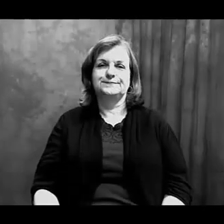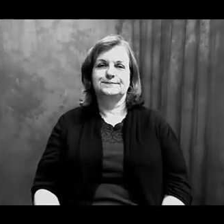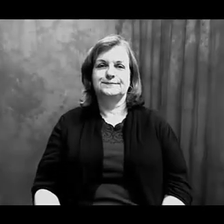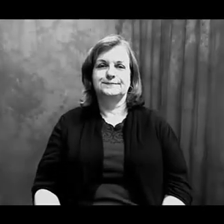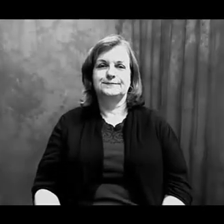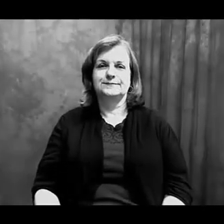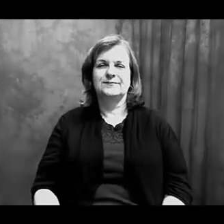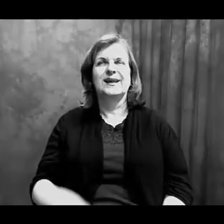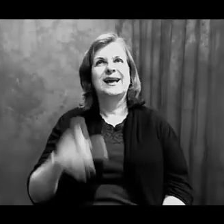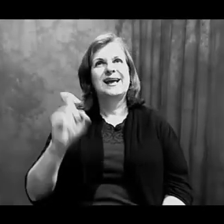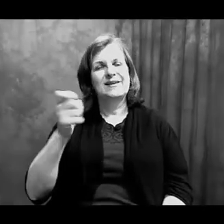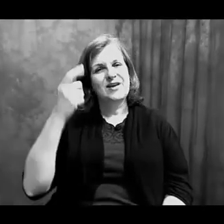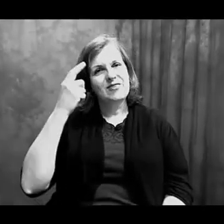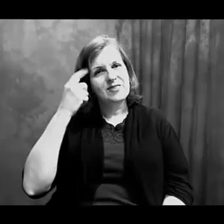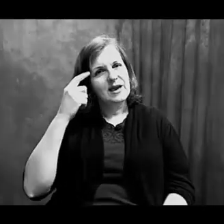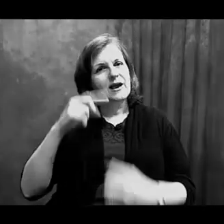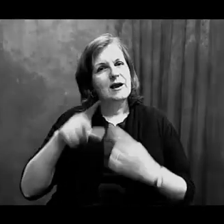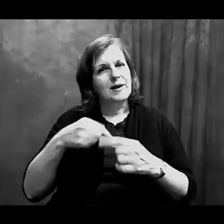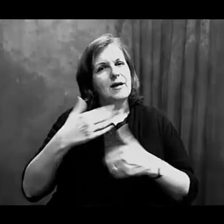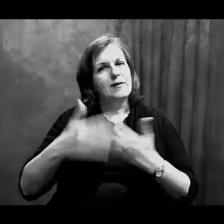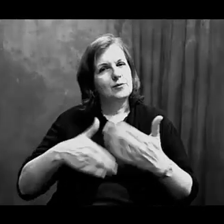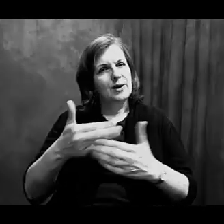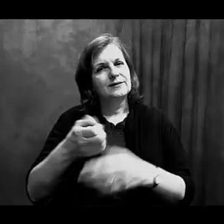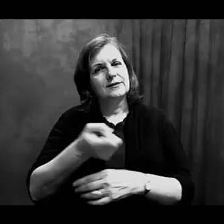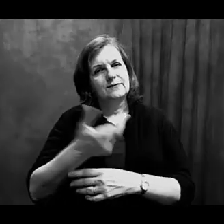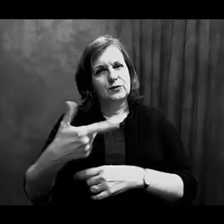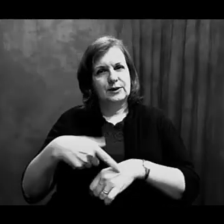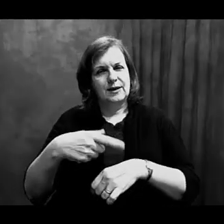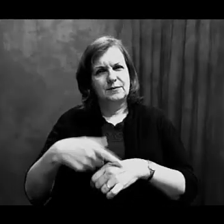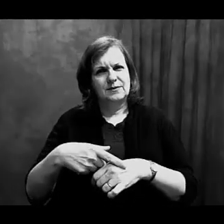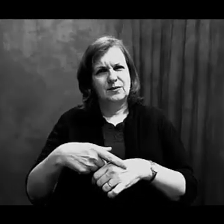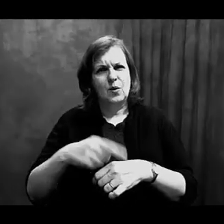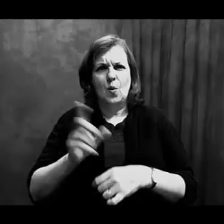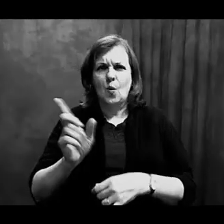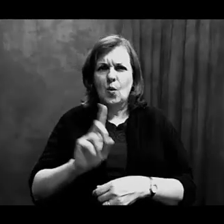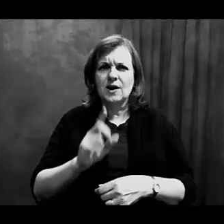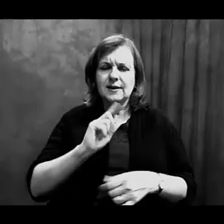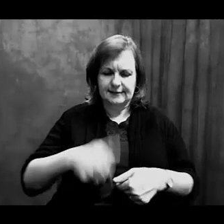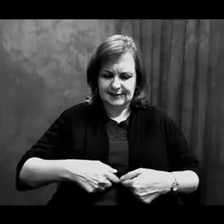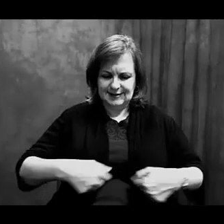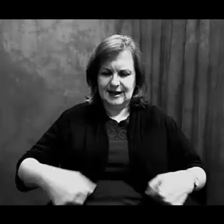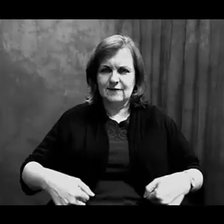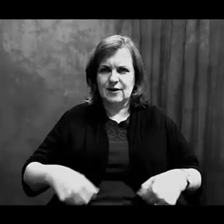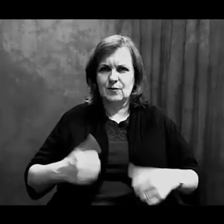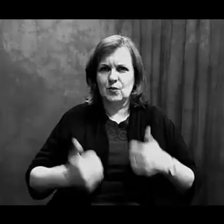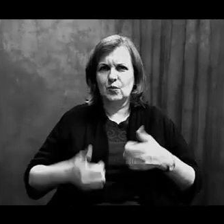You're going to have to think through this a couple of times. Which way is the diaphragm moving?